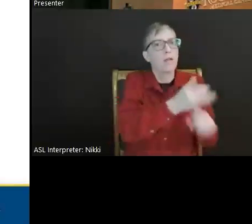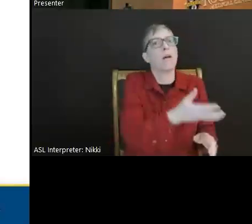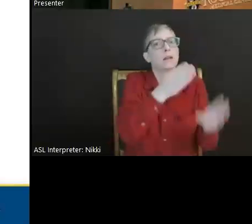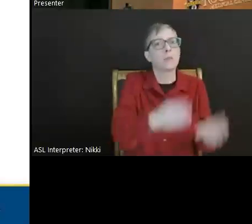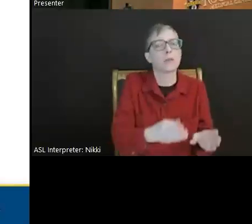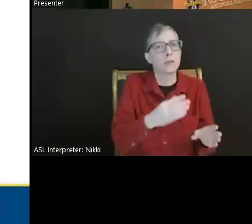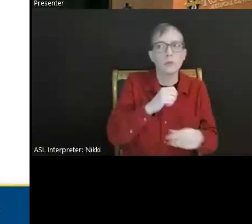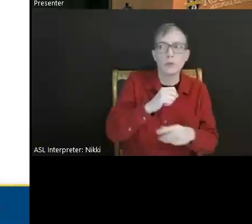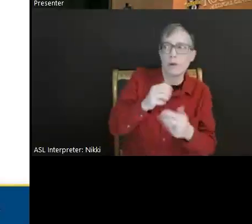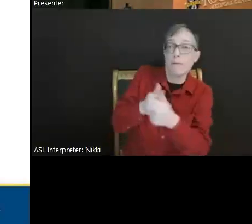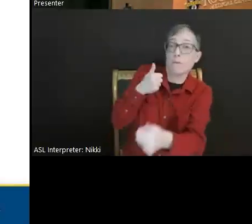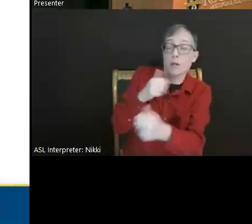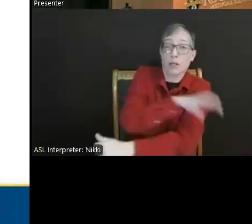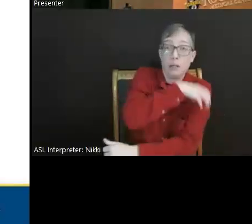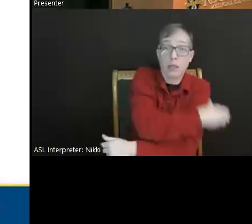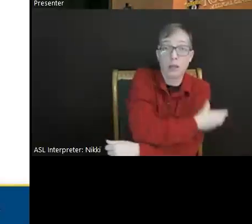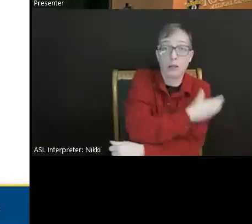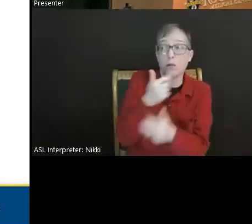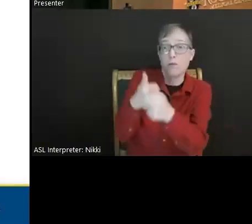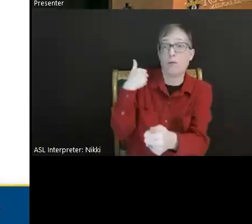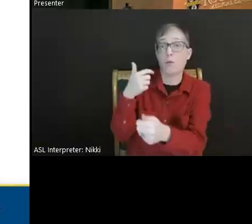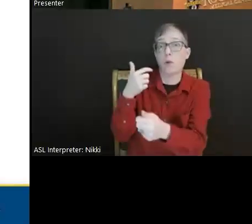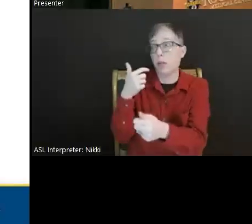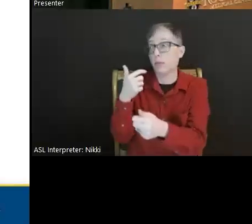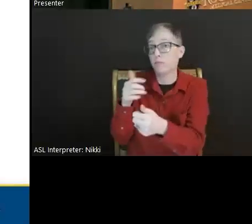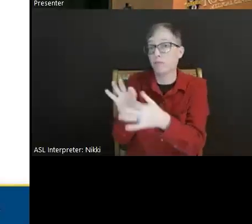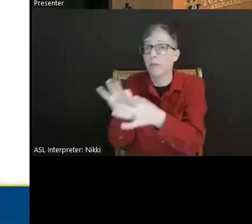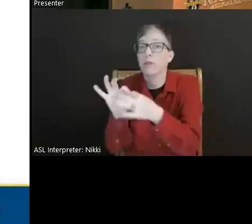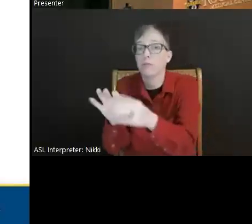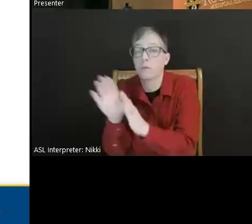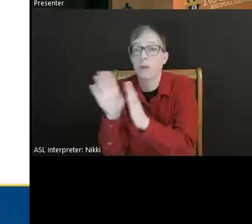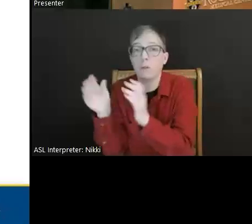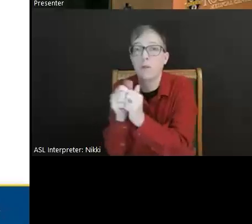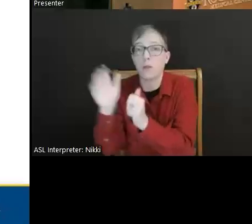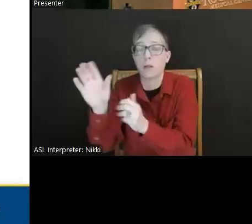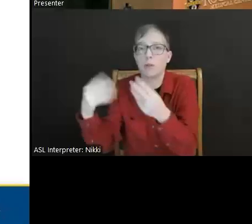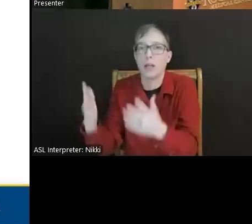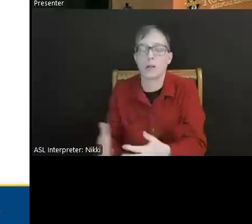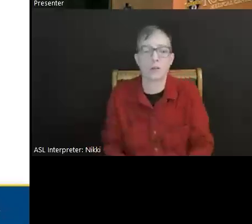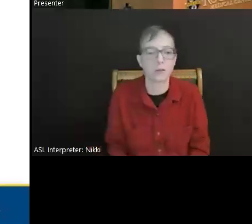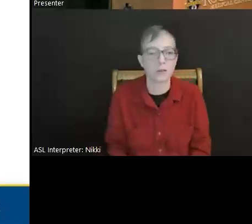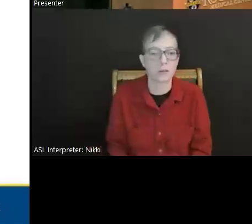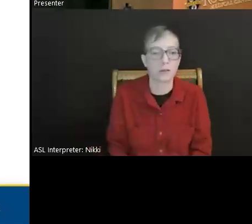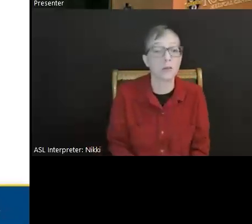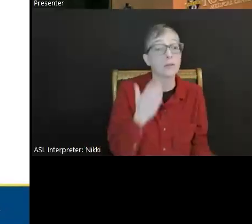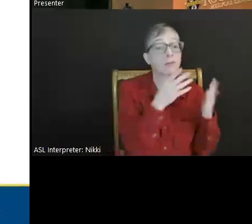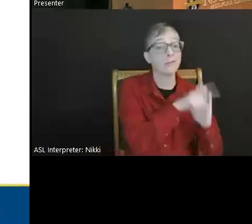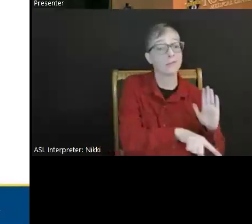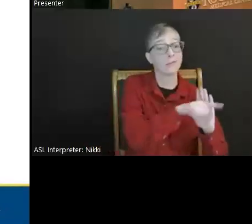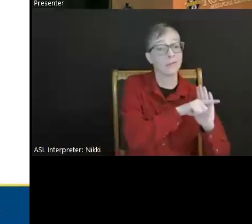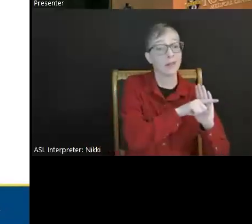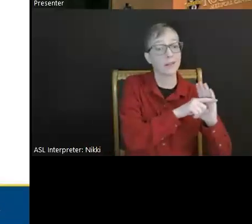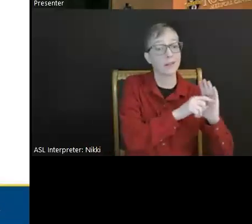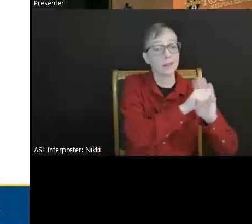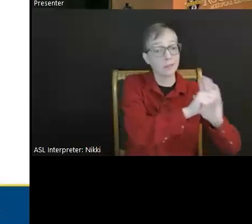with their treatment providers. Perhaps more challenging are negative symptoms. Executive dysfunction makes it